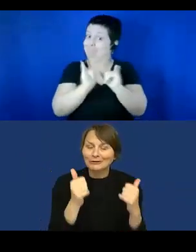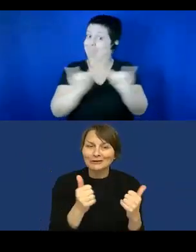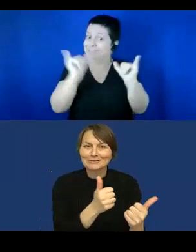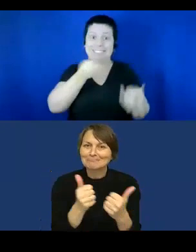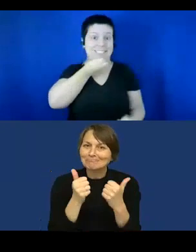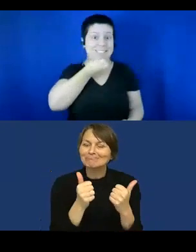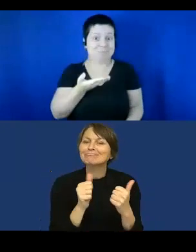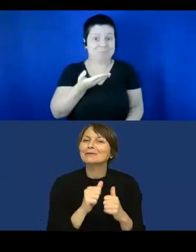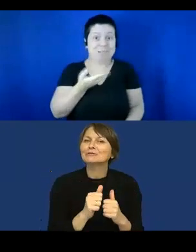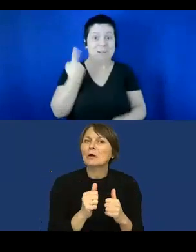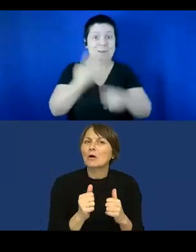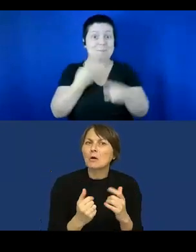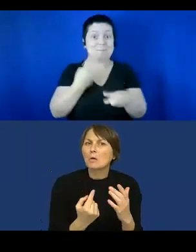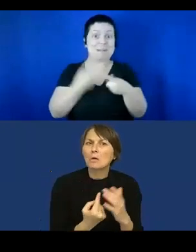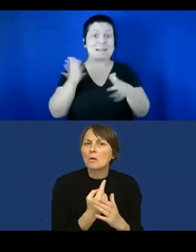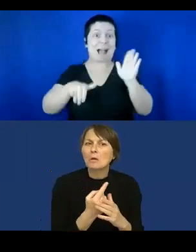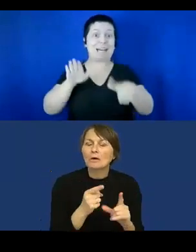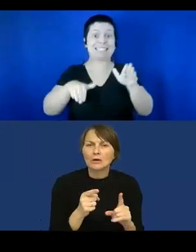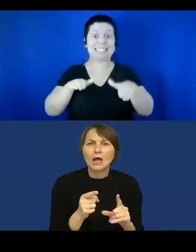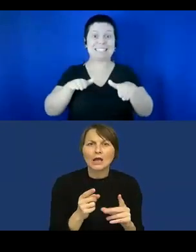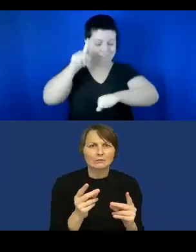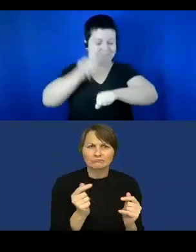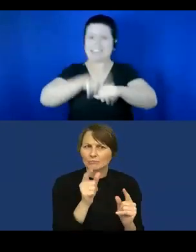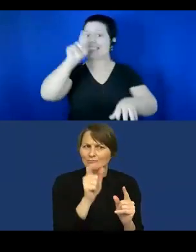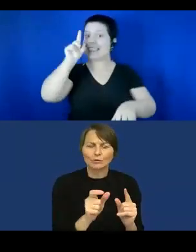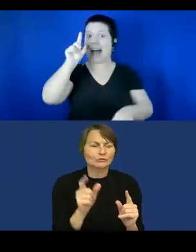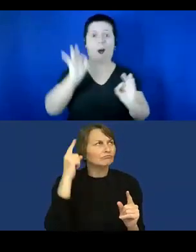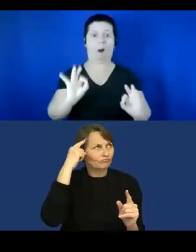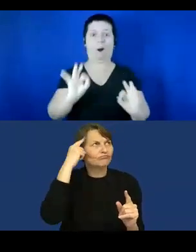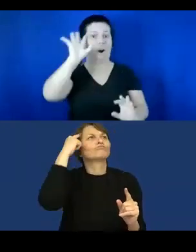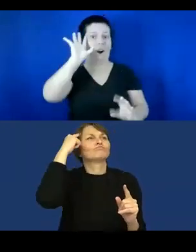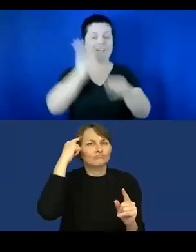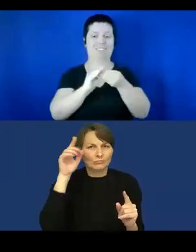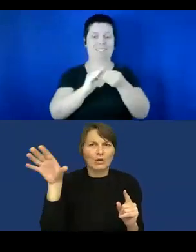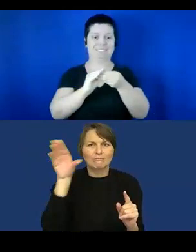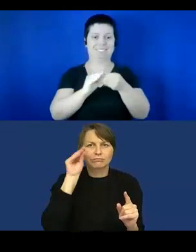sometimes there was immediate recognition of the vibration pattern.